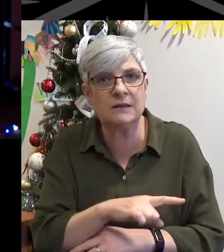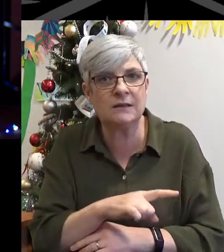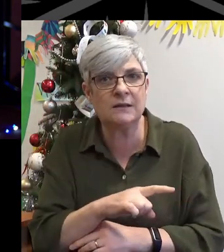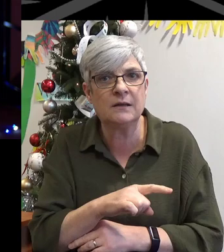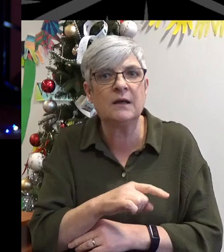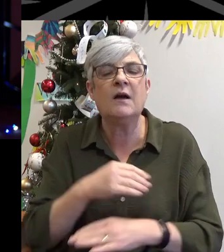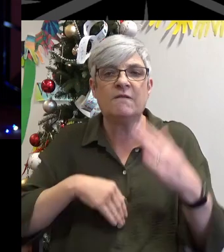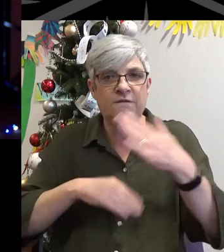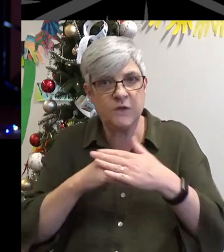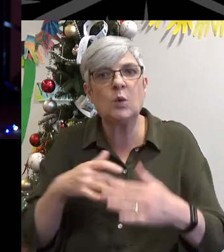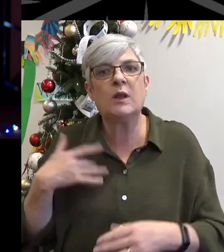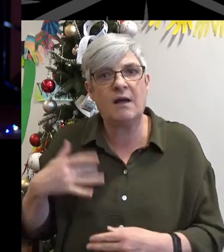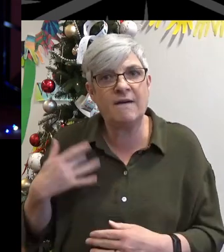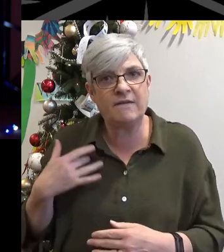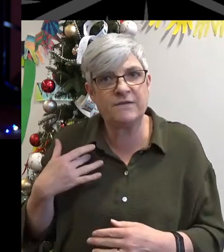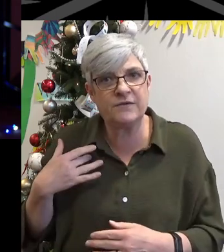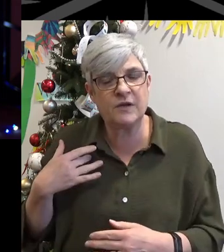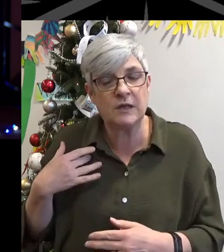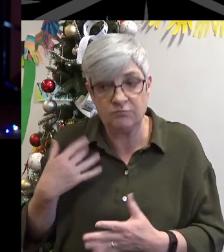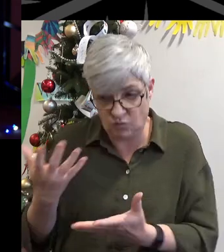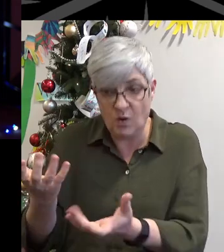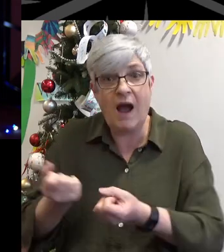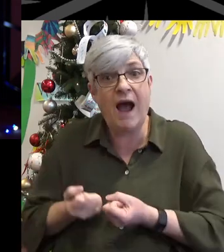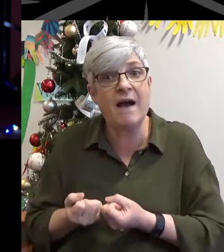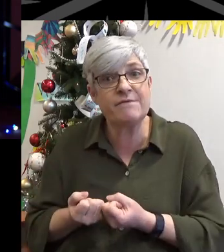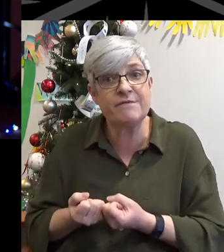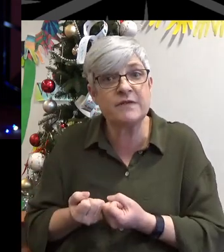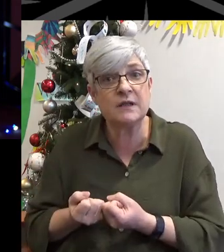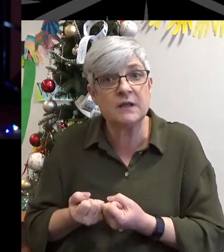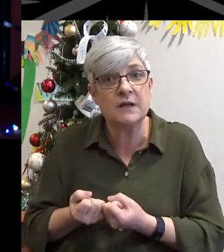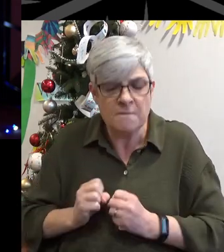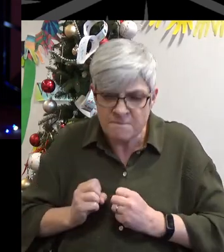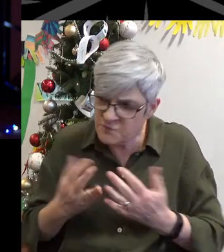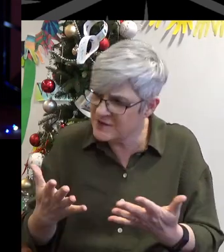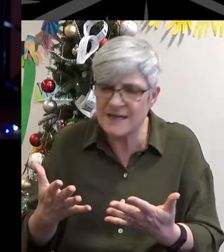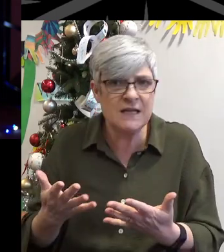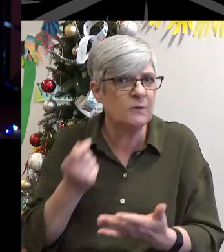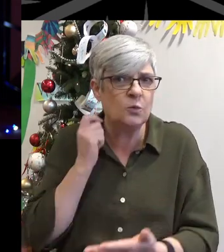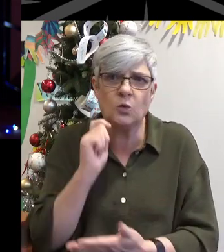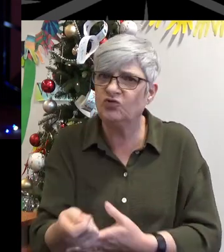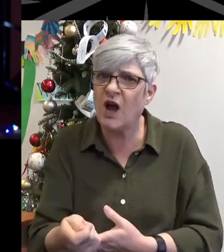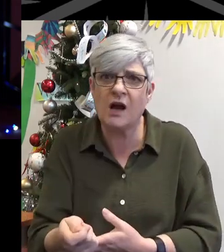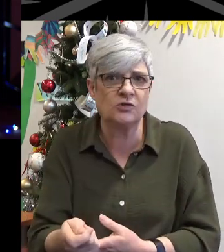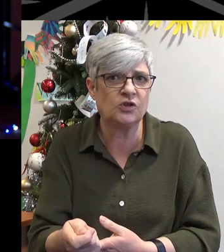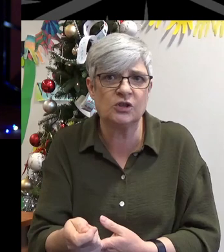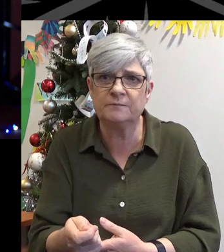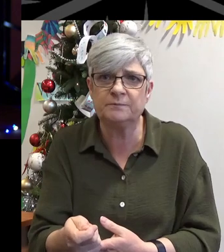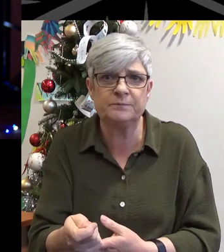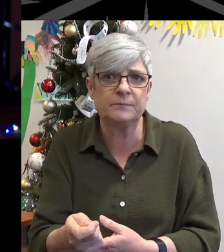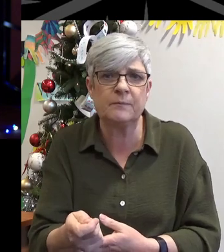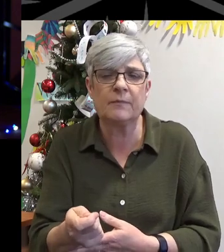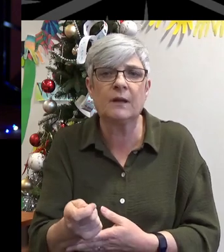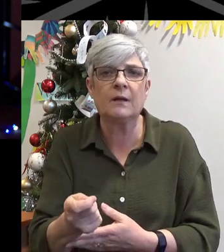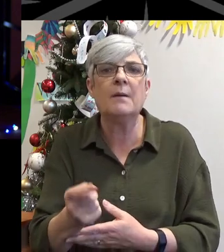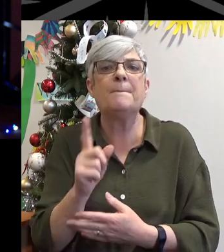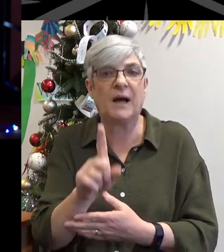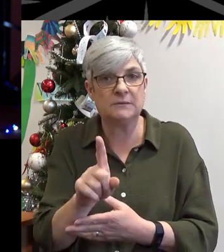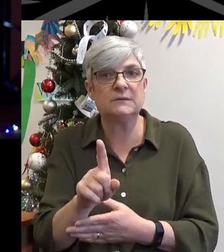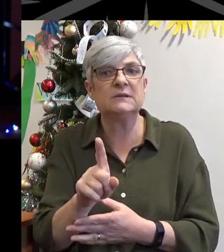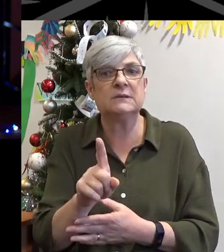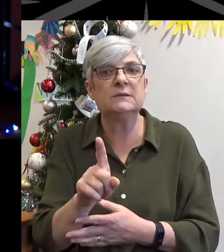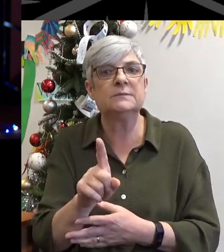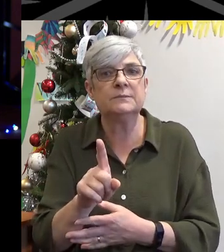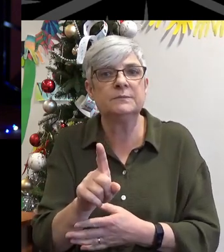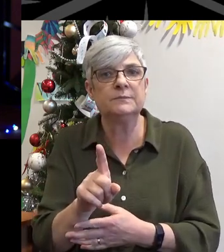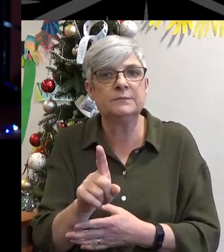its fullness. You can have it absolutely free, no charge, except